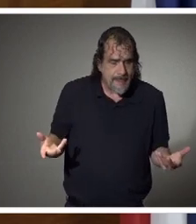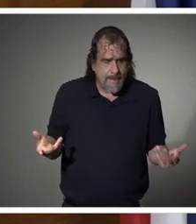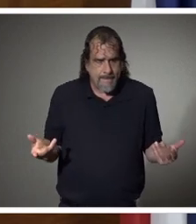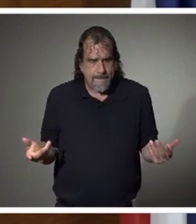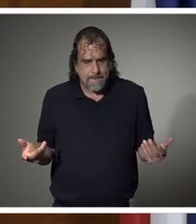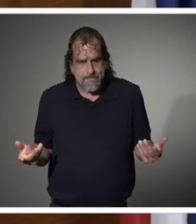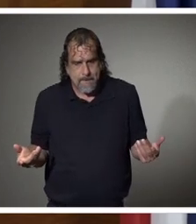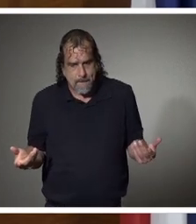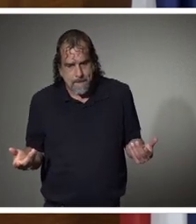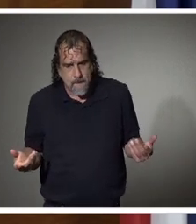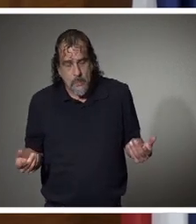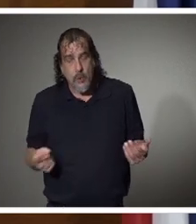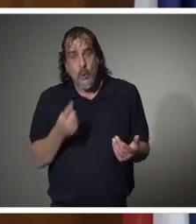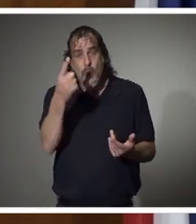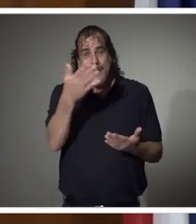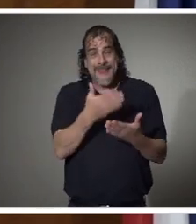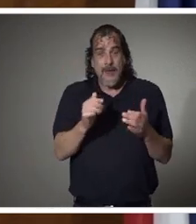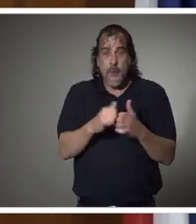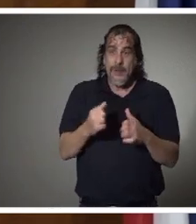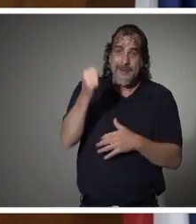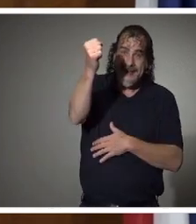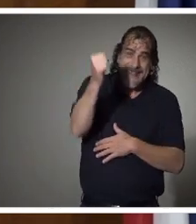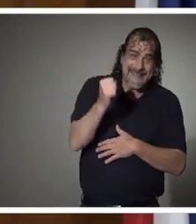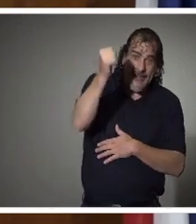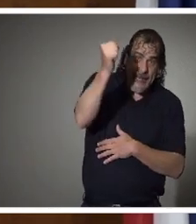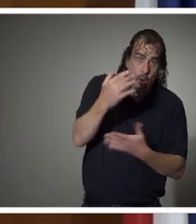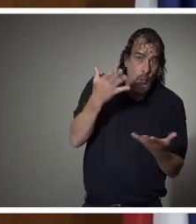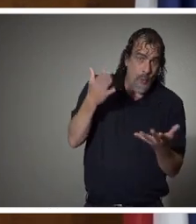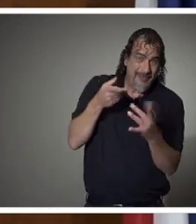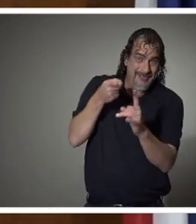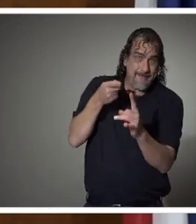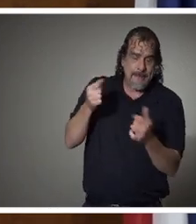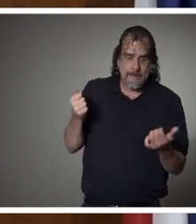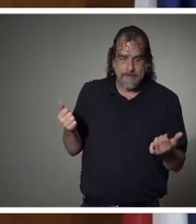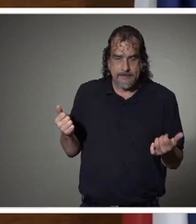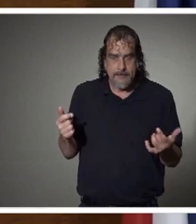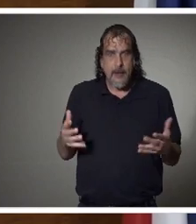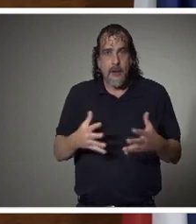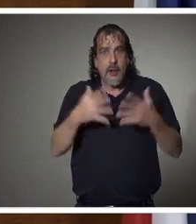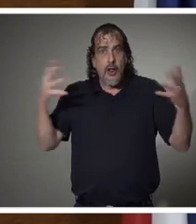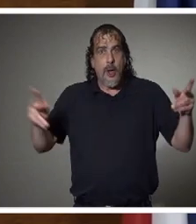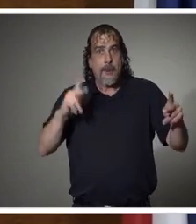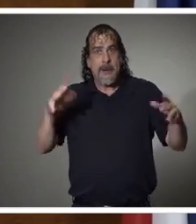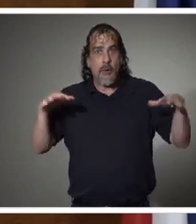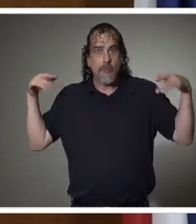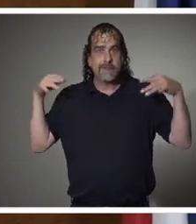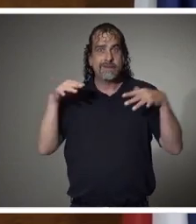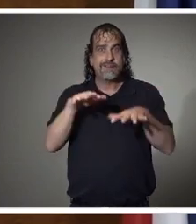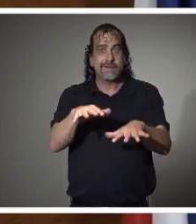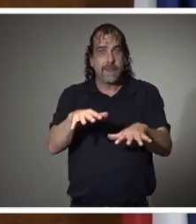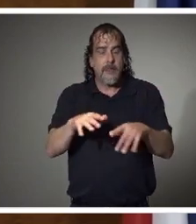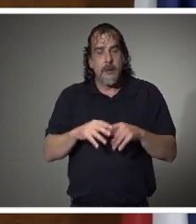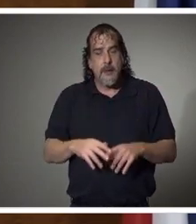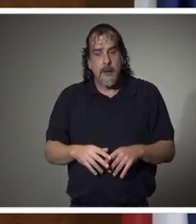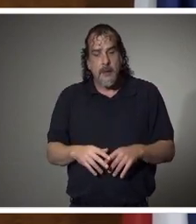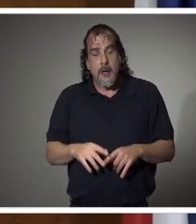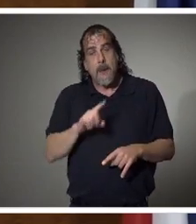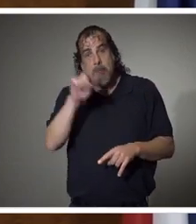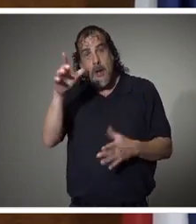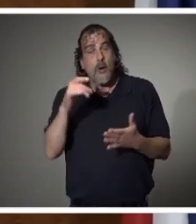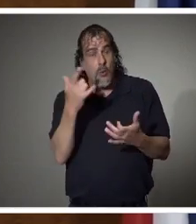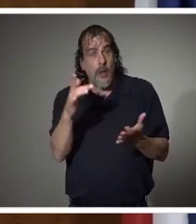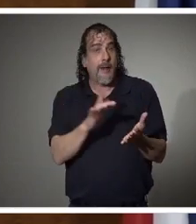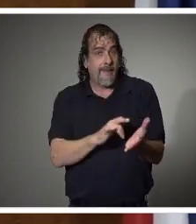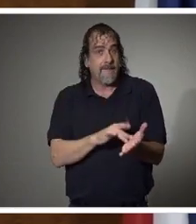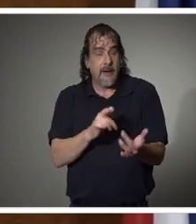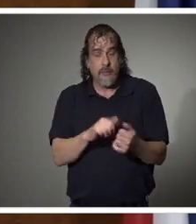one of the things with the gaming industry that concerns us is that there are large numbers of people, but by the same token, one of the advantages